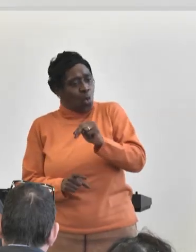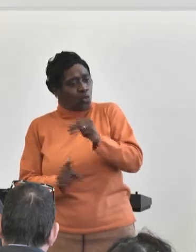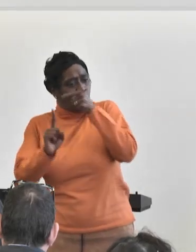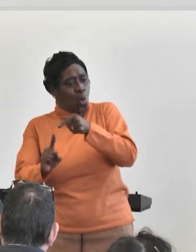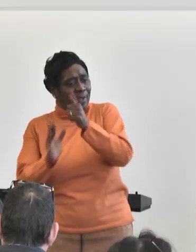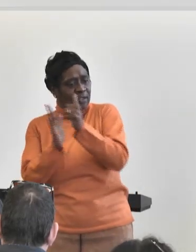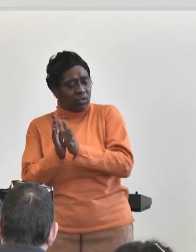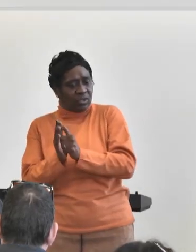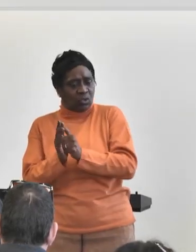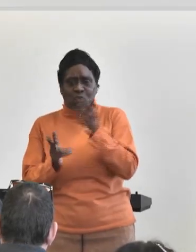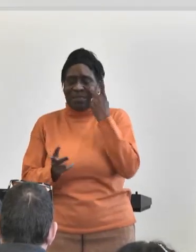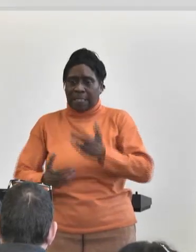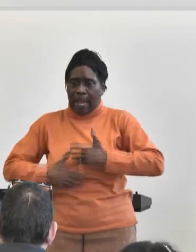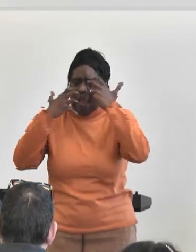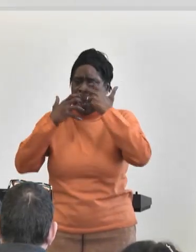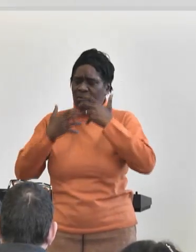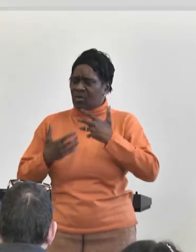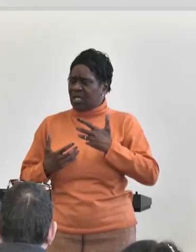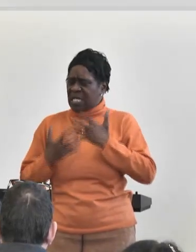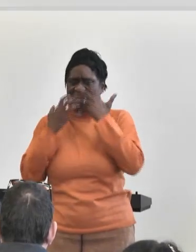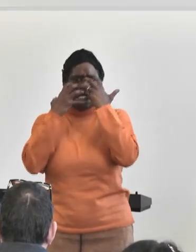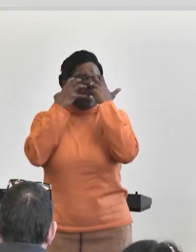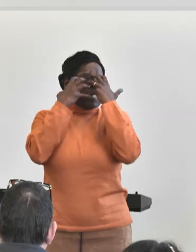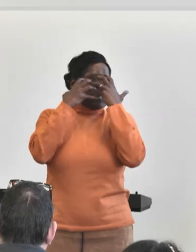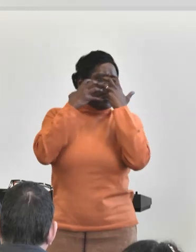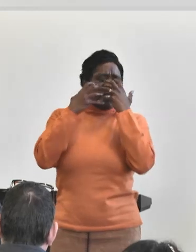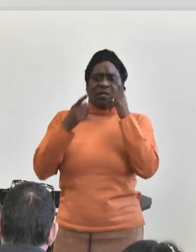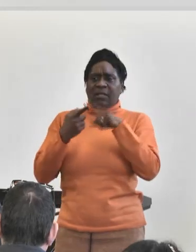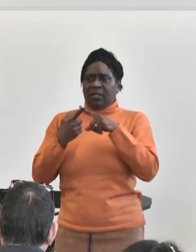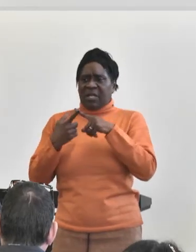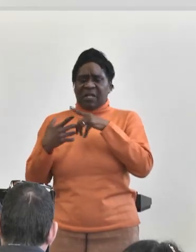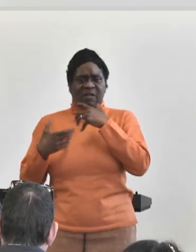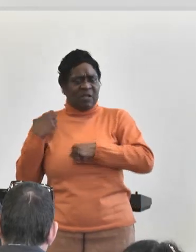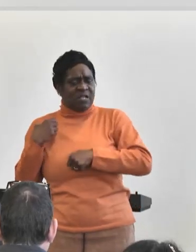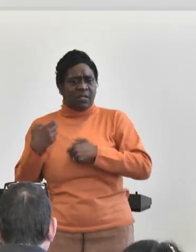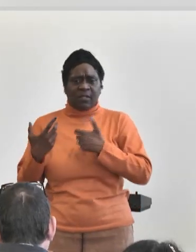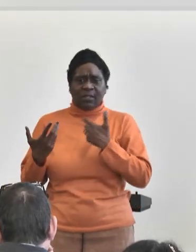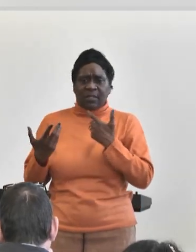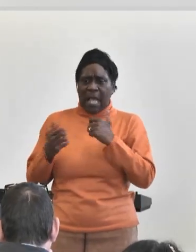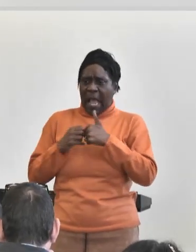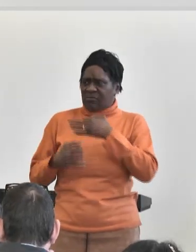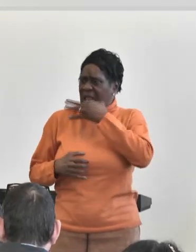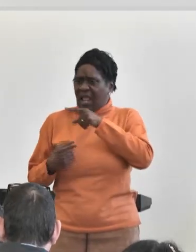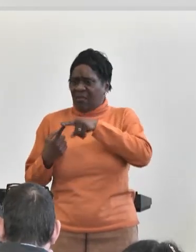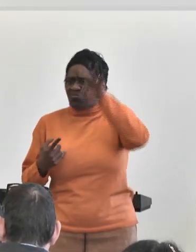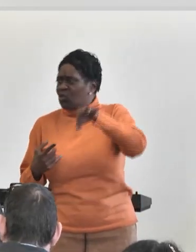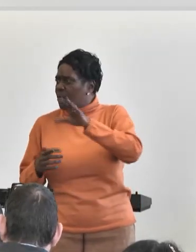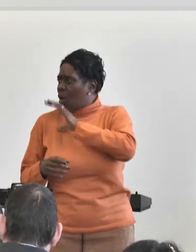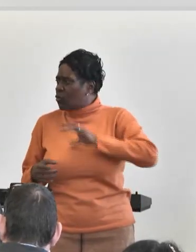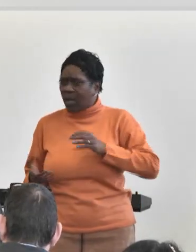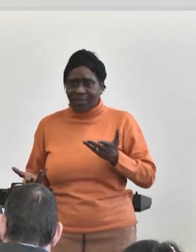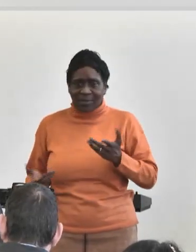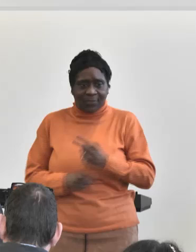was anger. Había enojo. There was this misplaced grief. Había resentimiento. And then